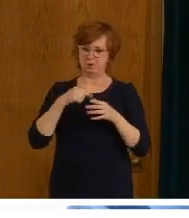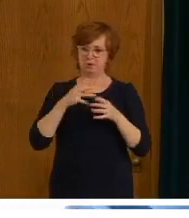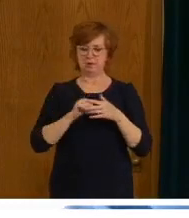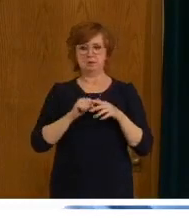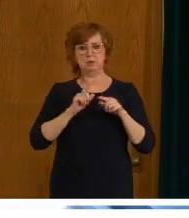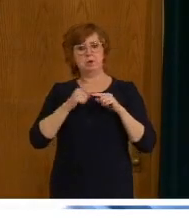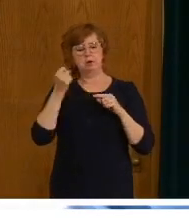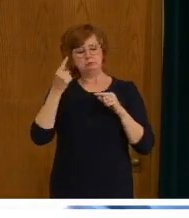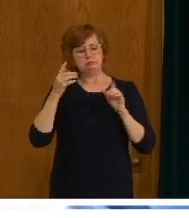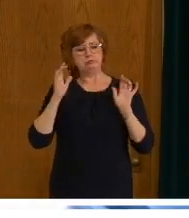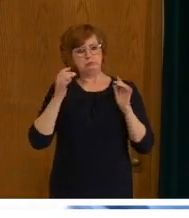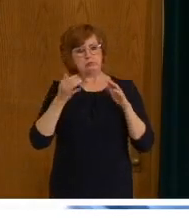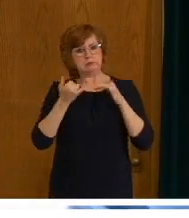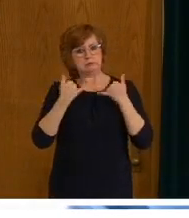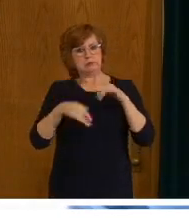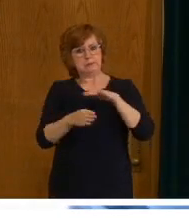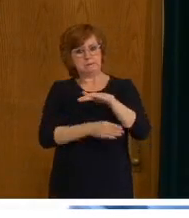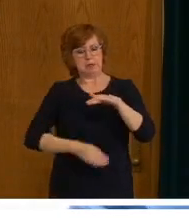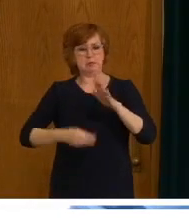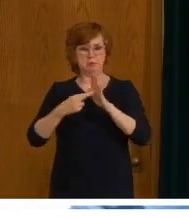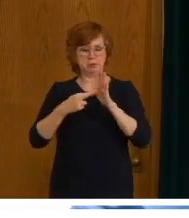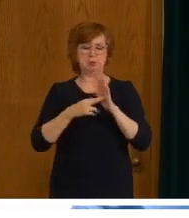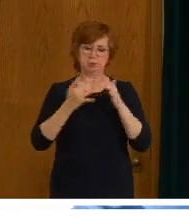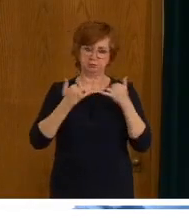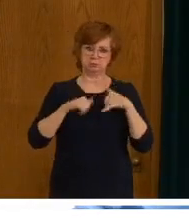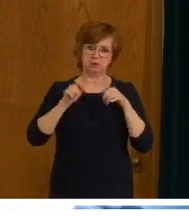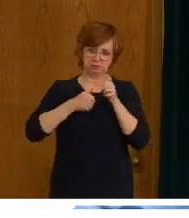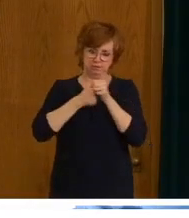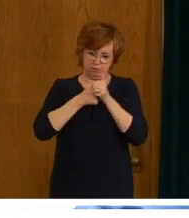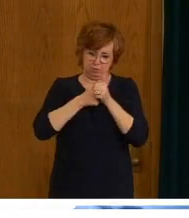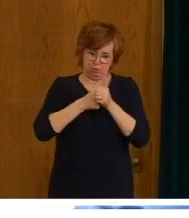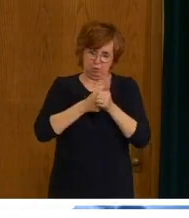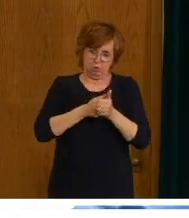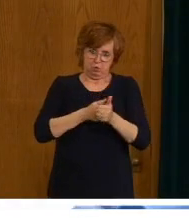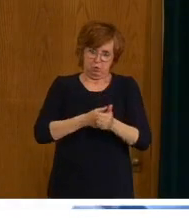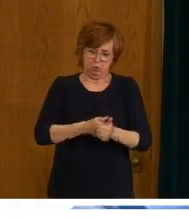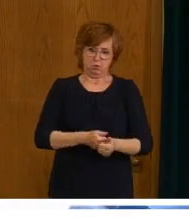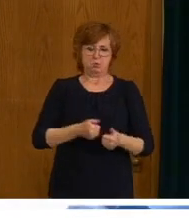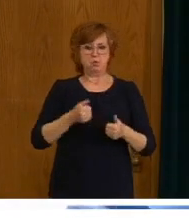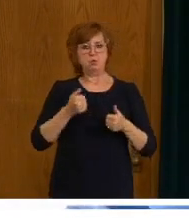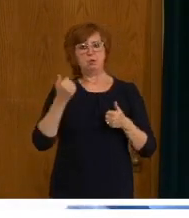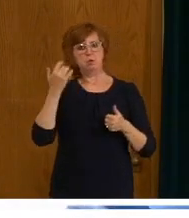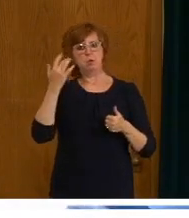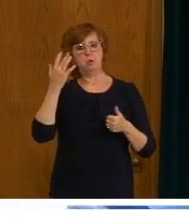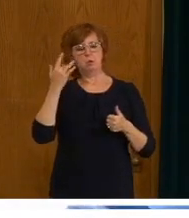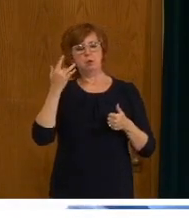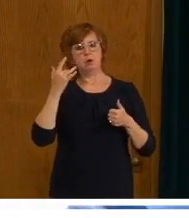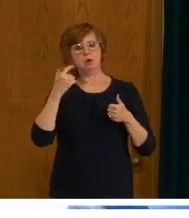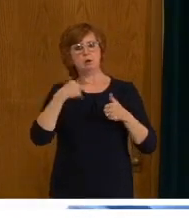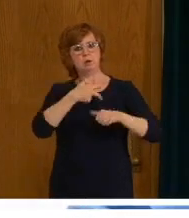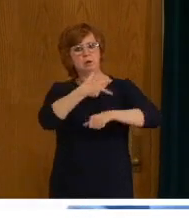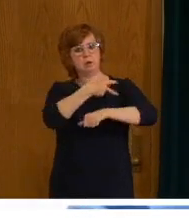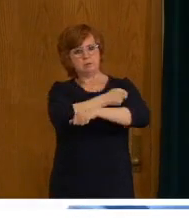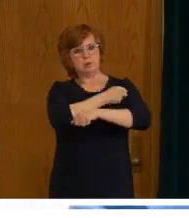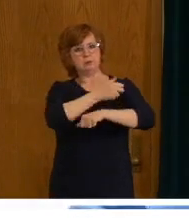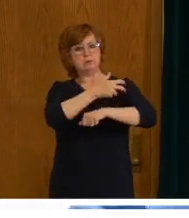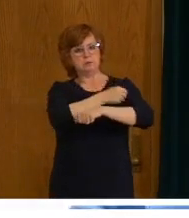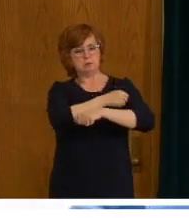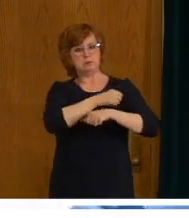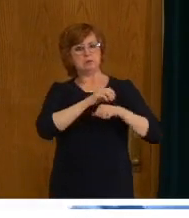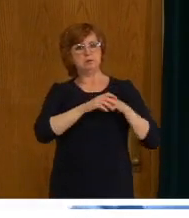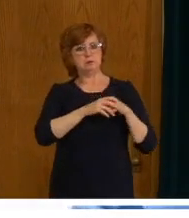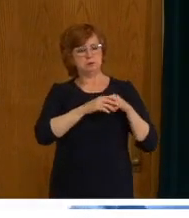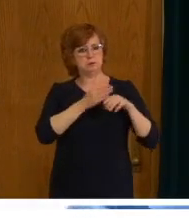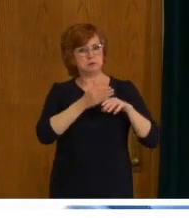minimum level, I think is also important, because as our vaccine protection increases, we still want to continue to see our case